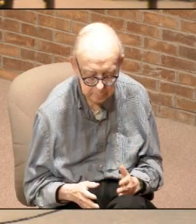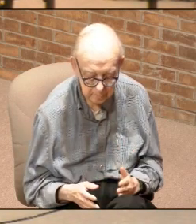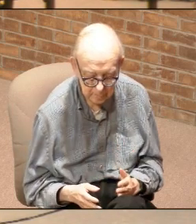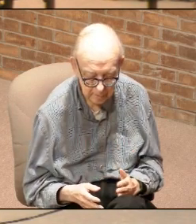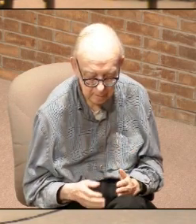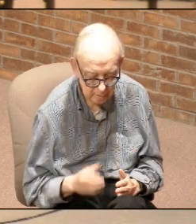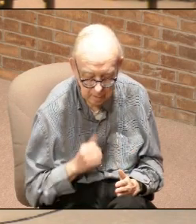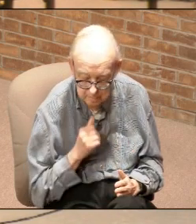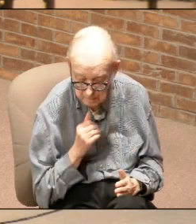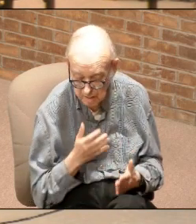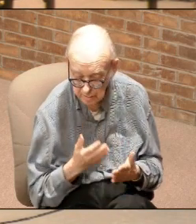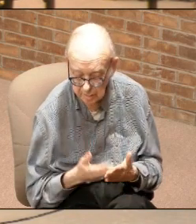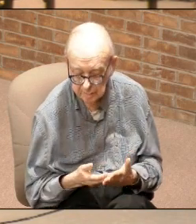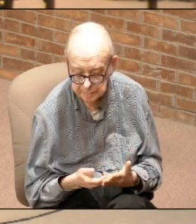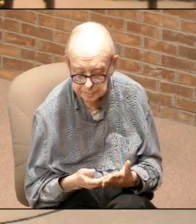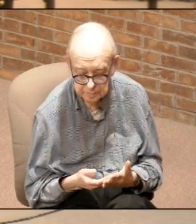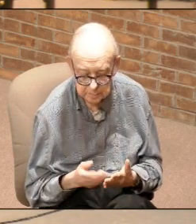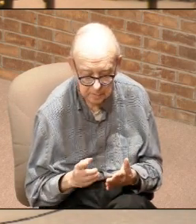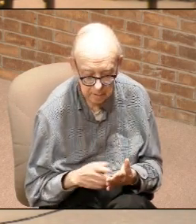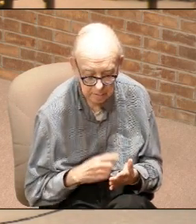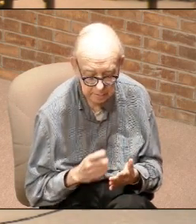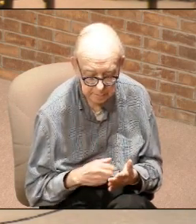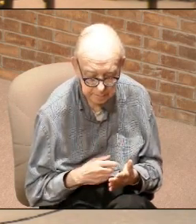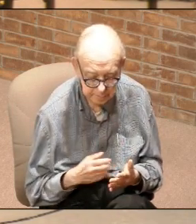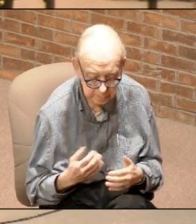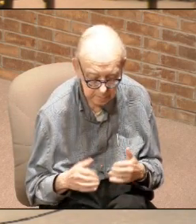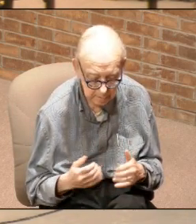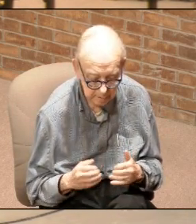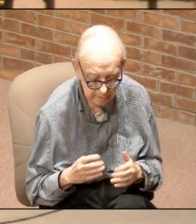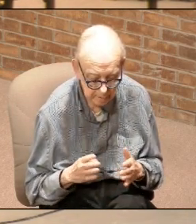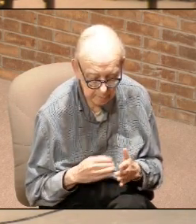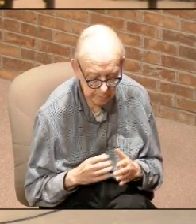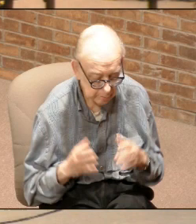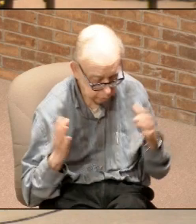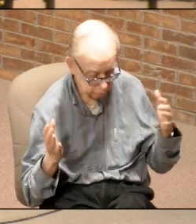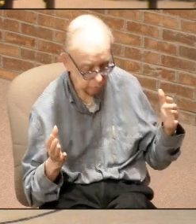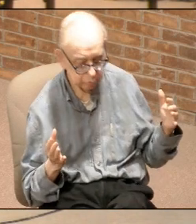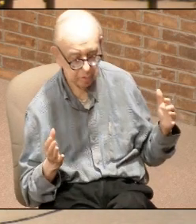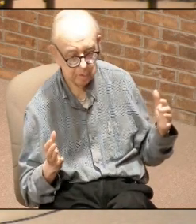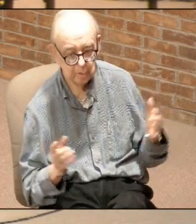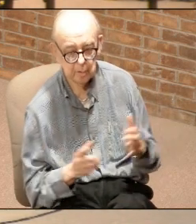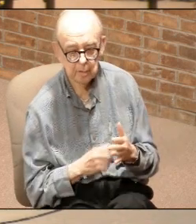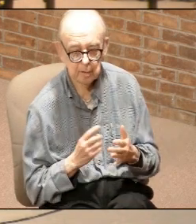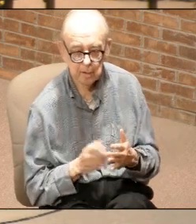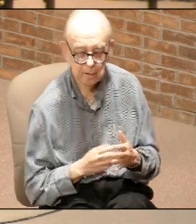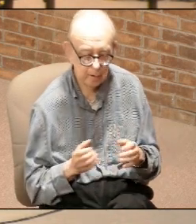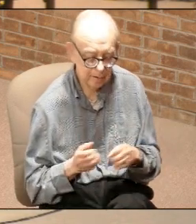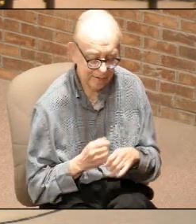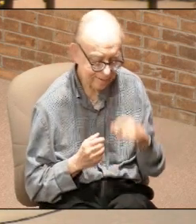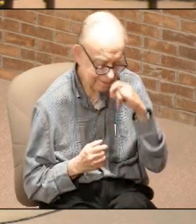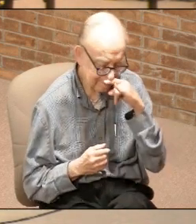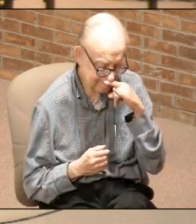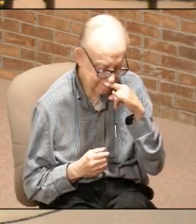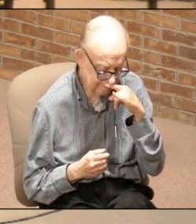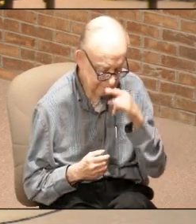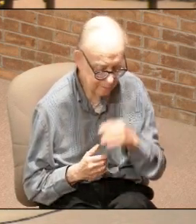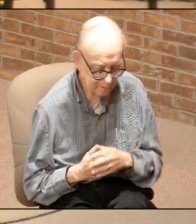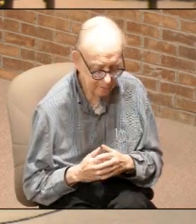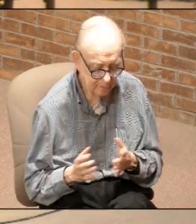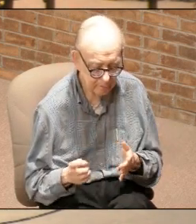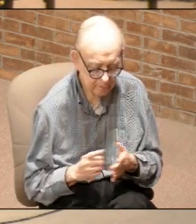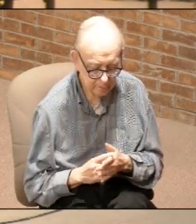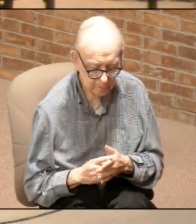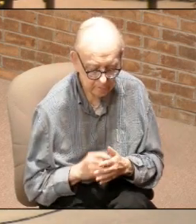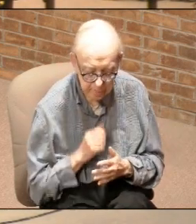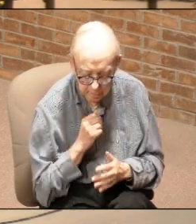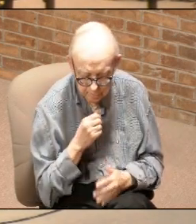very good sometimes they play the music too loud sometimes they got kids that